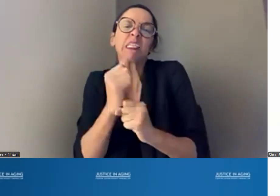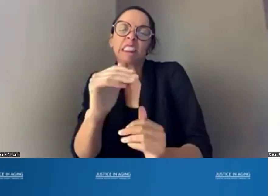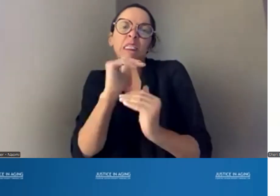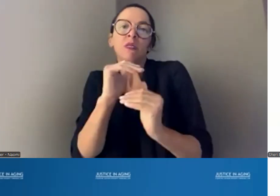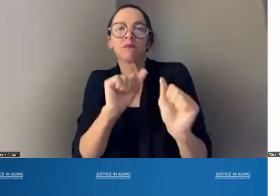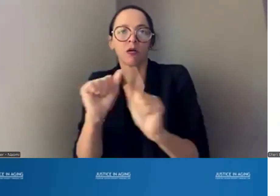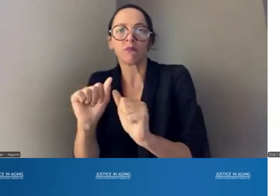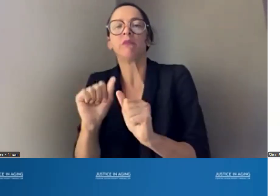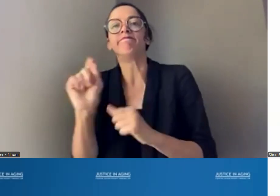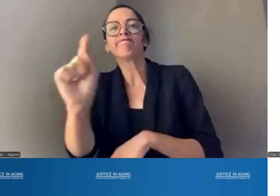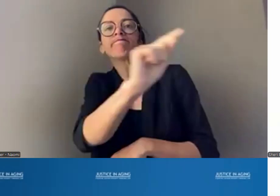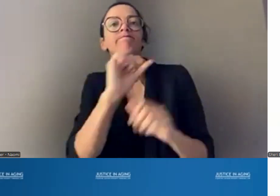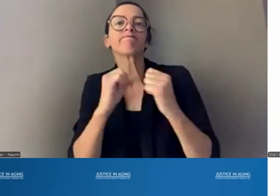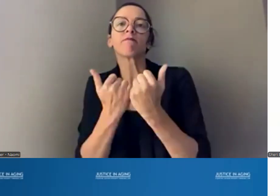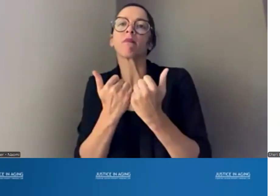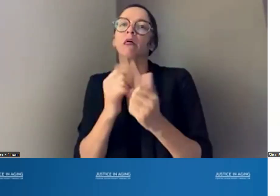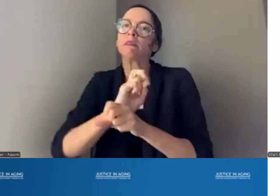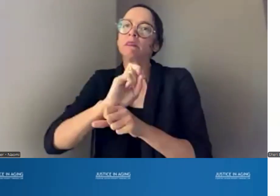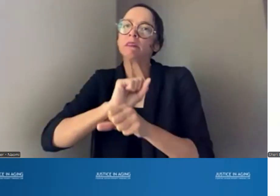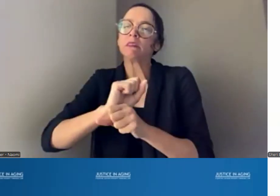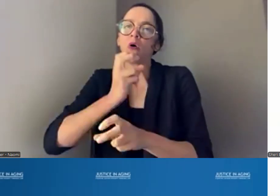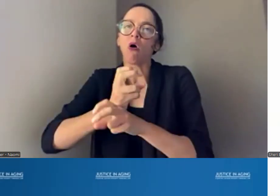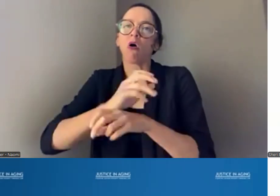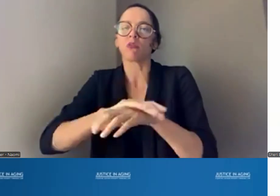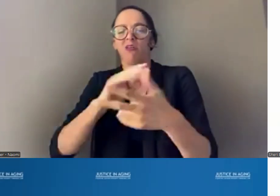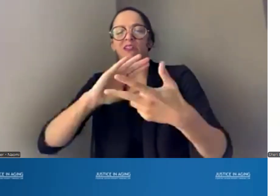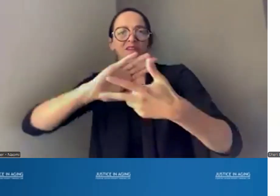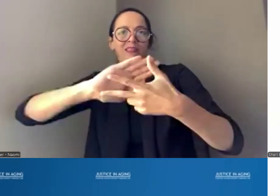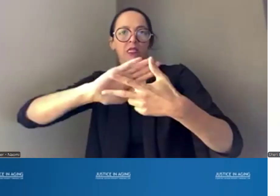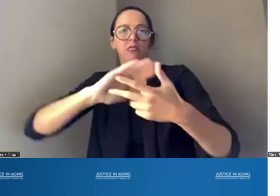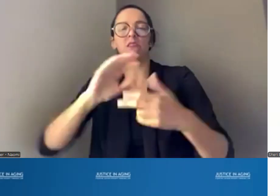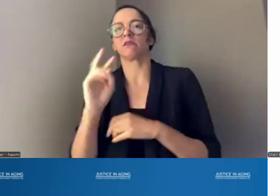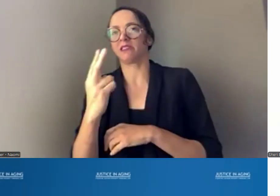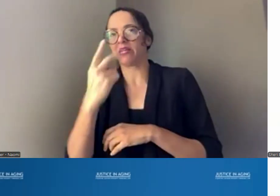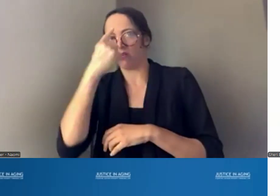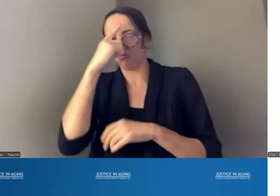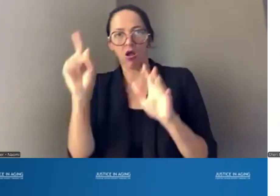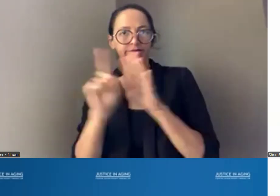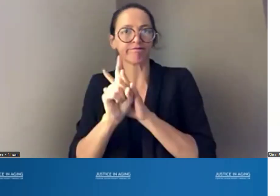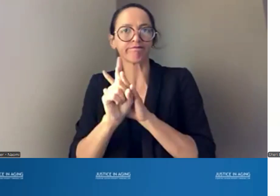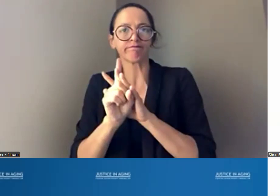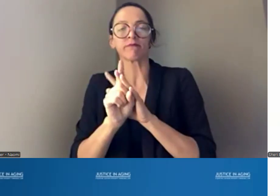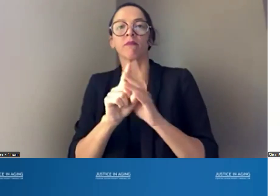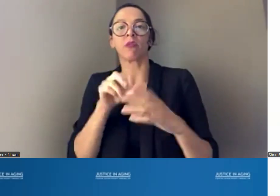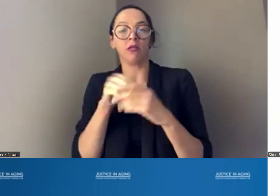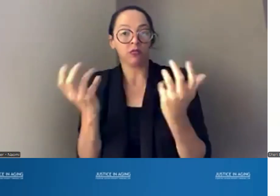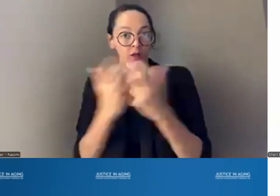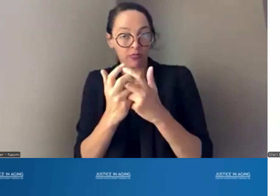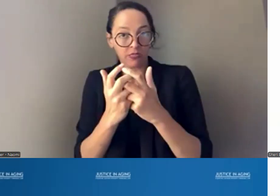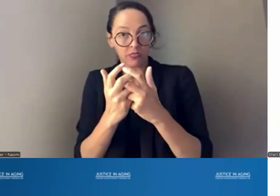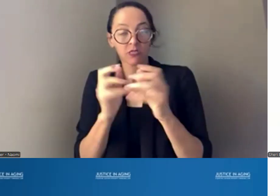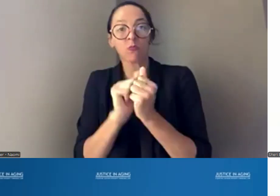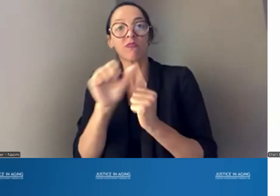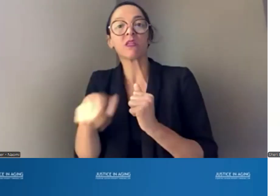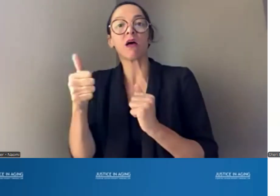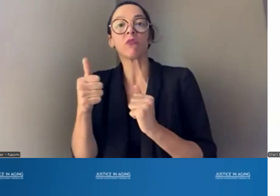been working hard on these. And then the second thought would be in combination with the other